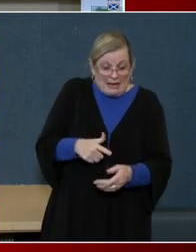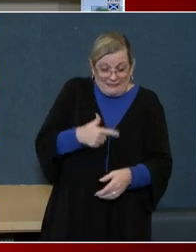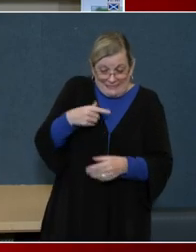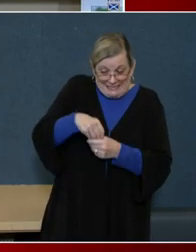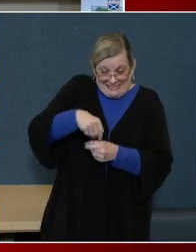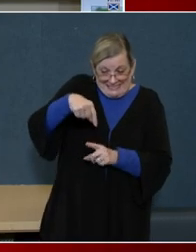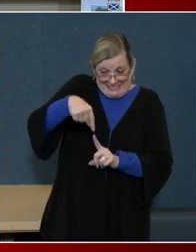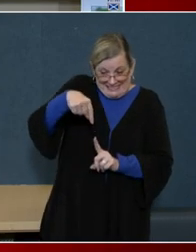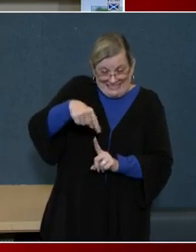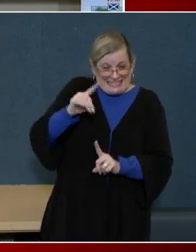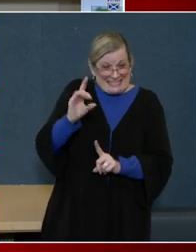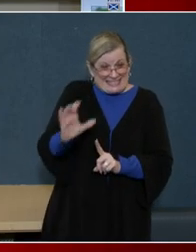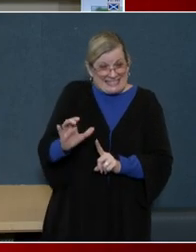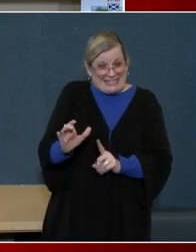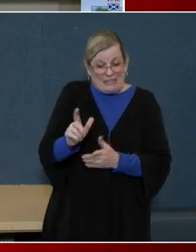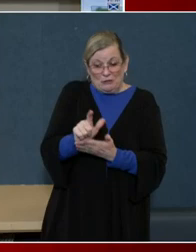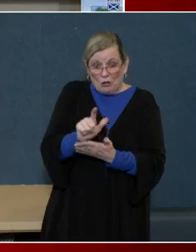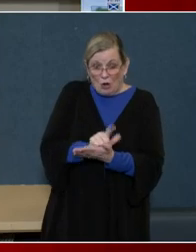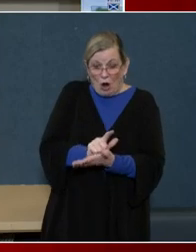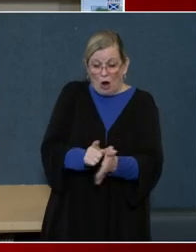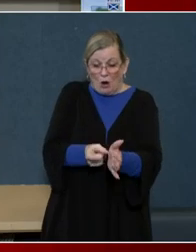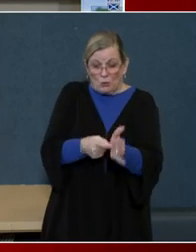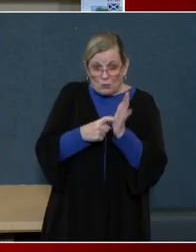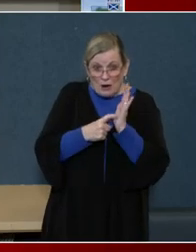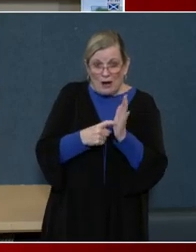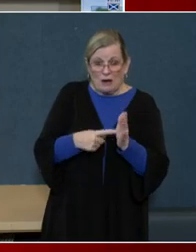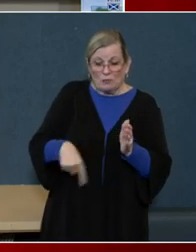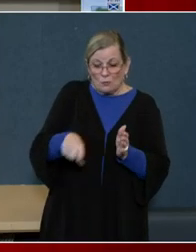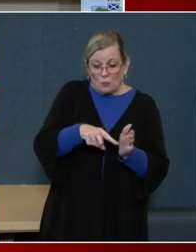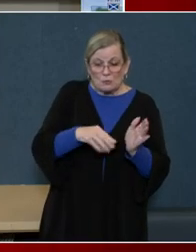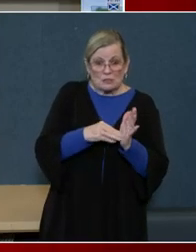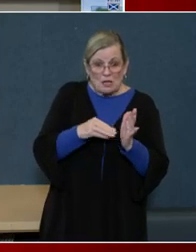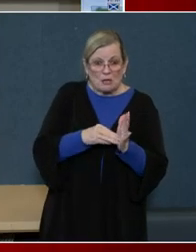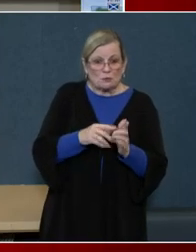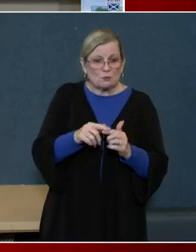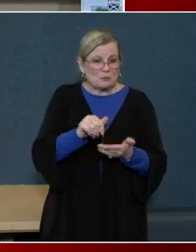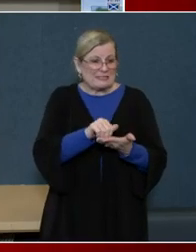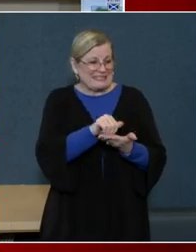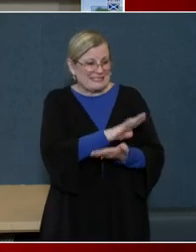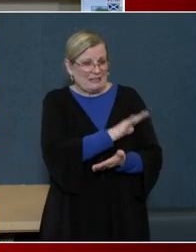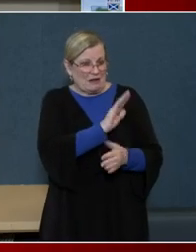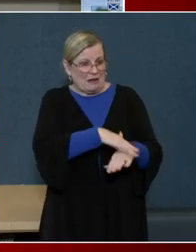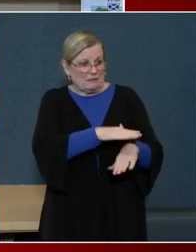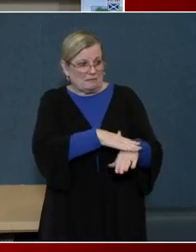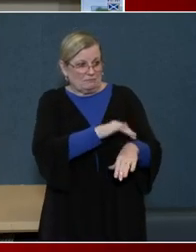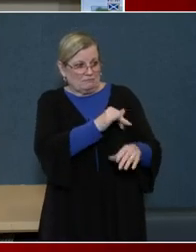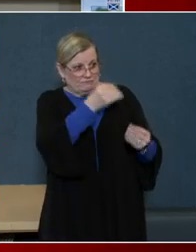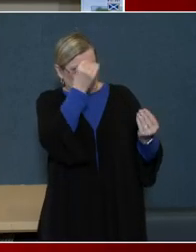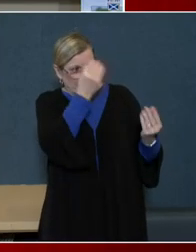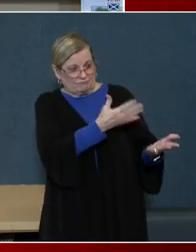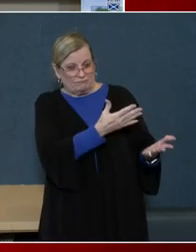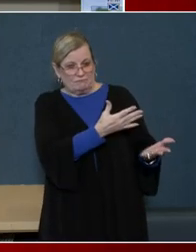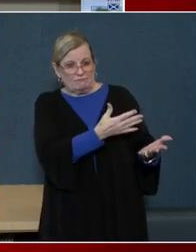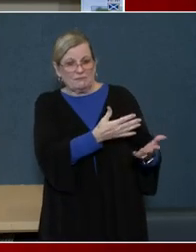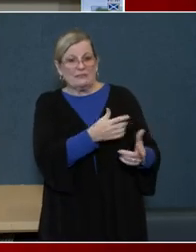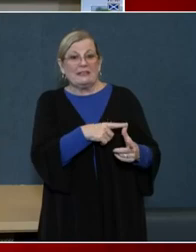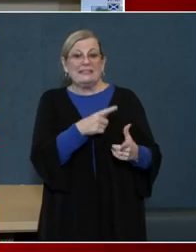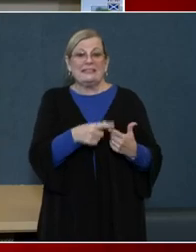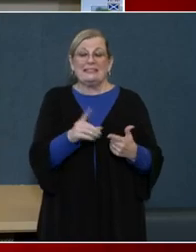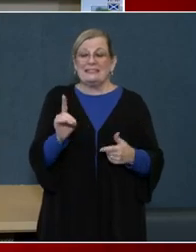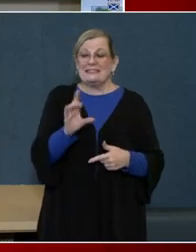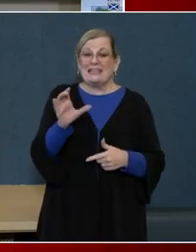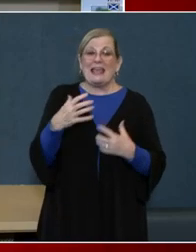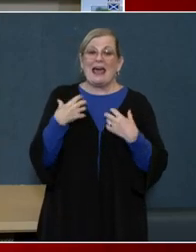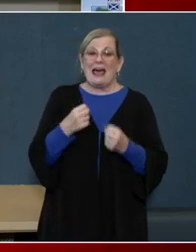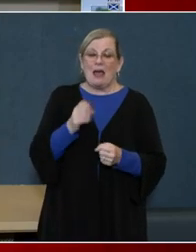requires is that those healthcare providers to send that information to DC Health. And DC Health will follow its